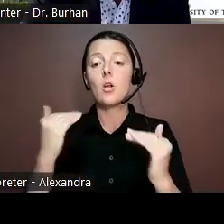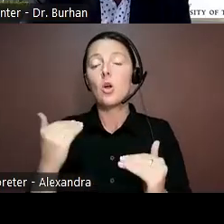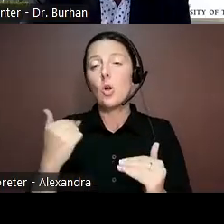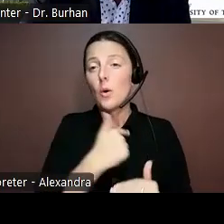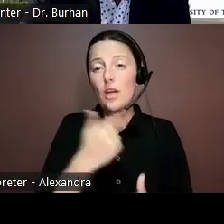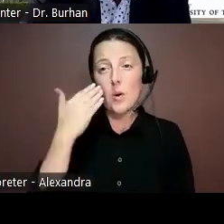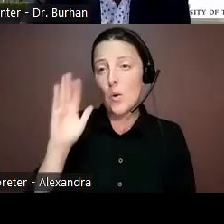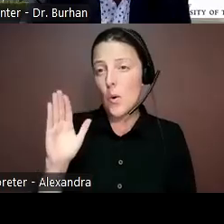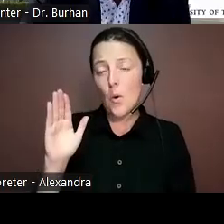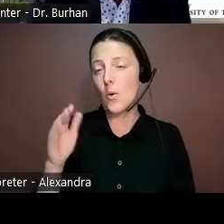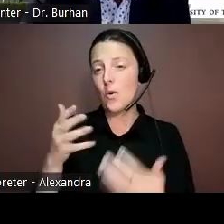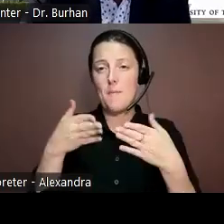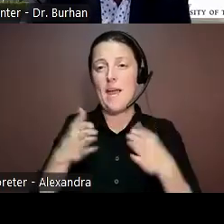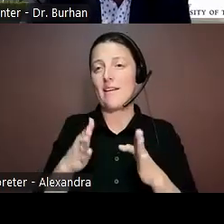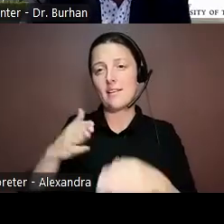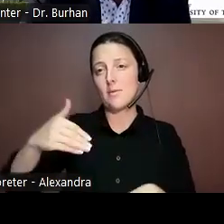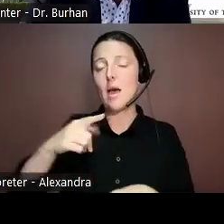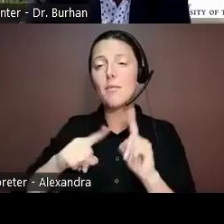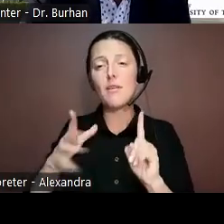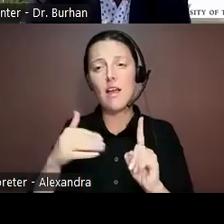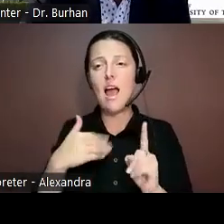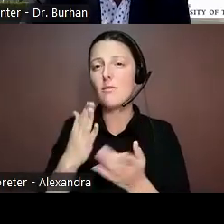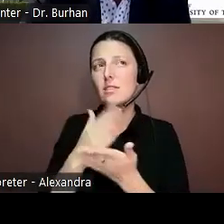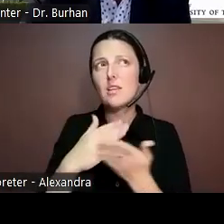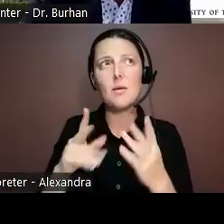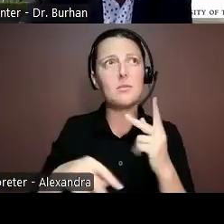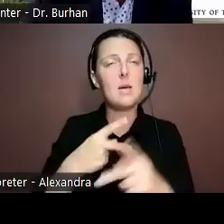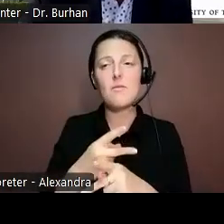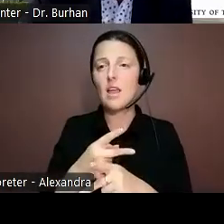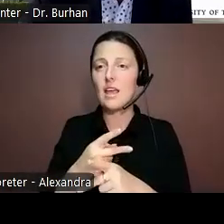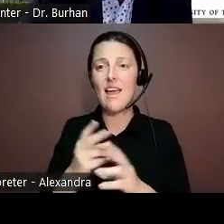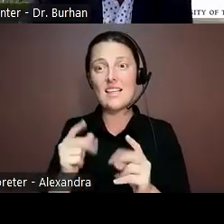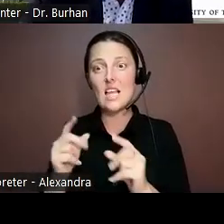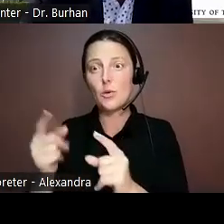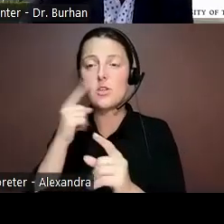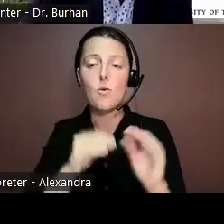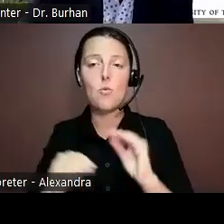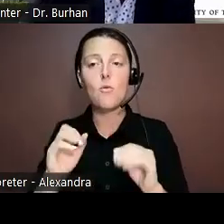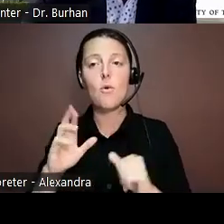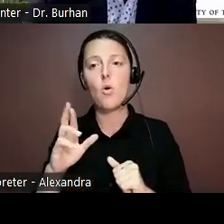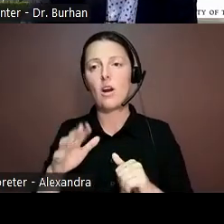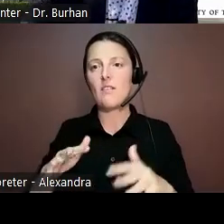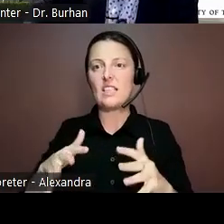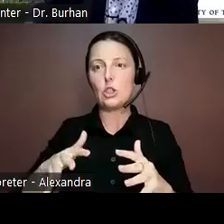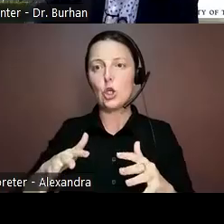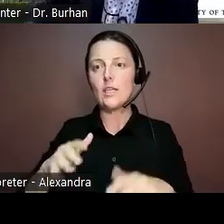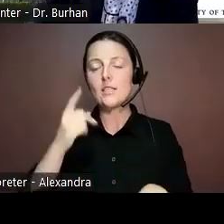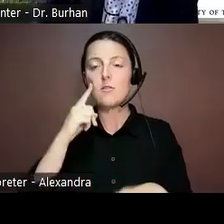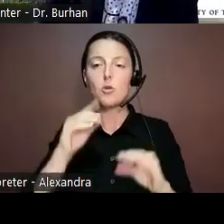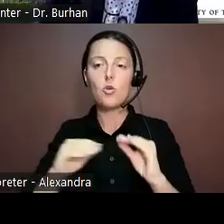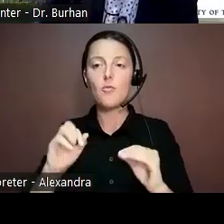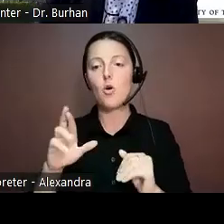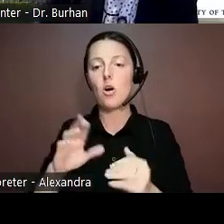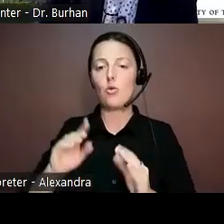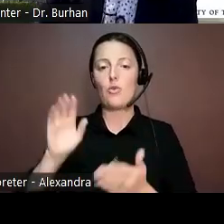be there's some kind of acceleration of movement or some kind of jitteriness of movement or reduction in coordination. But it is something